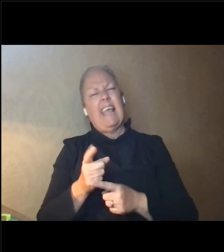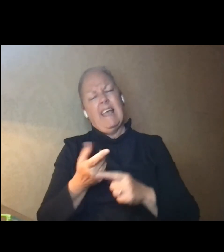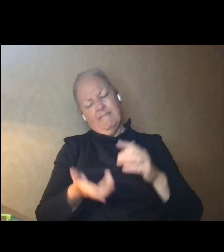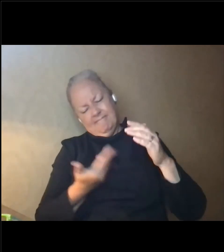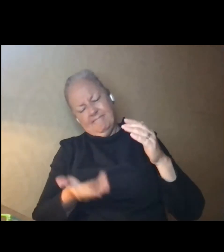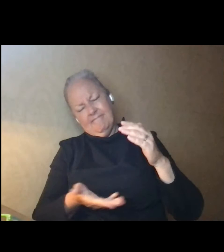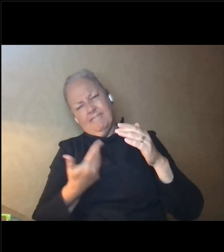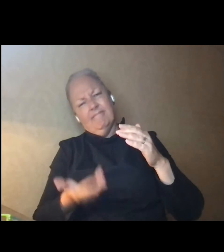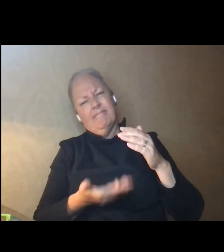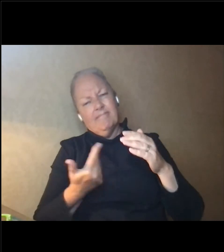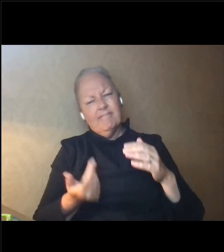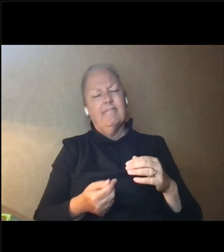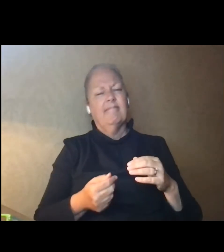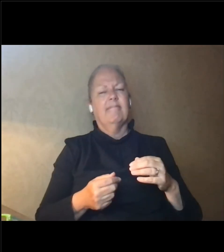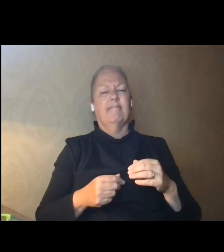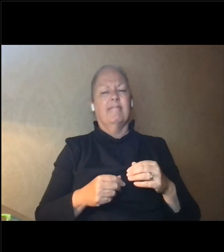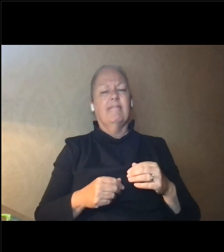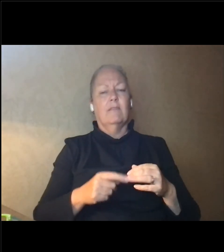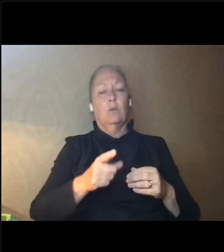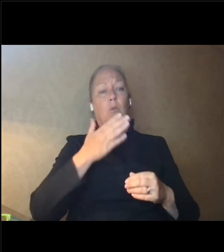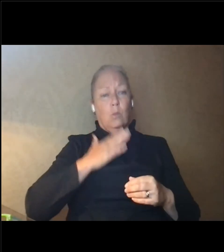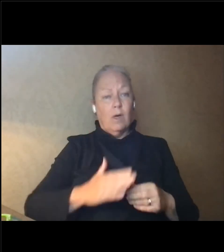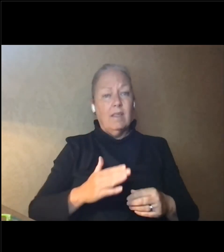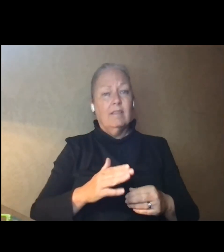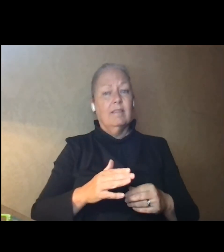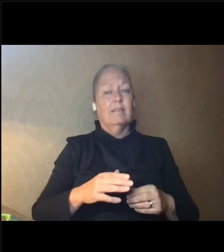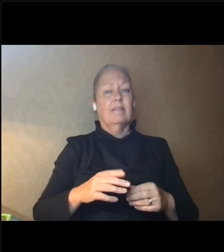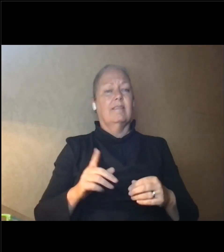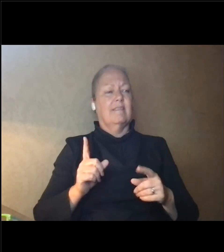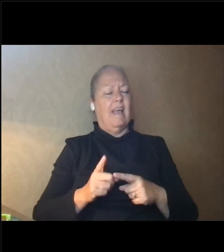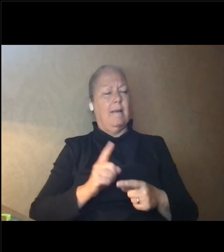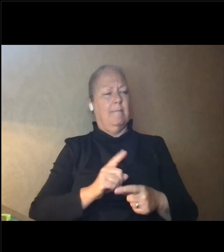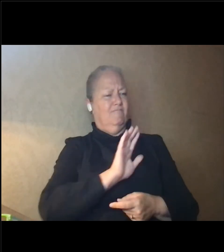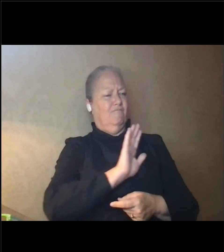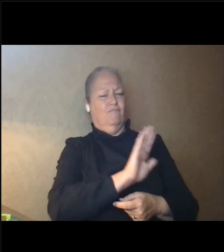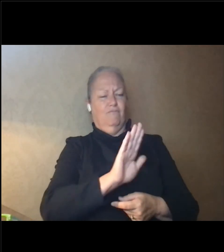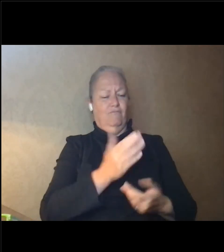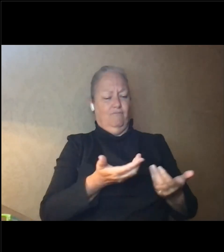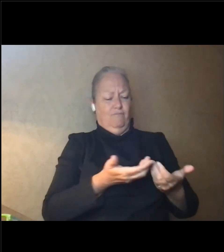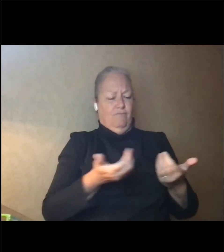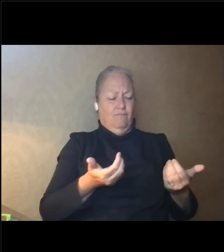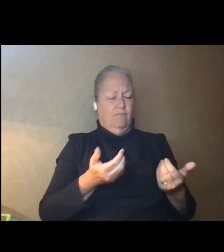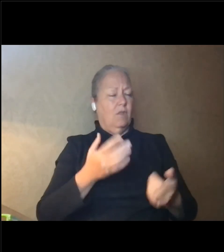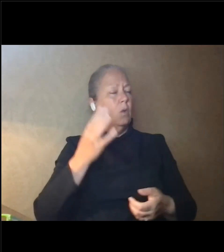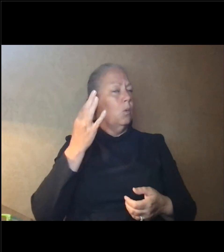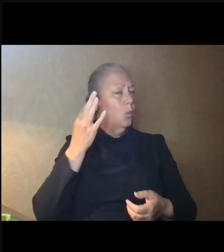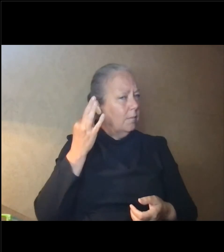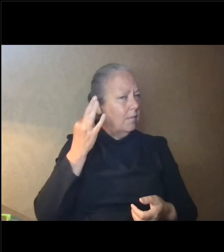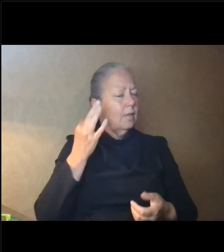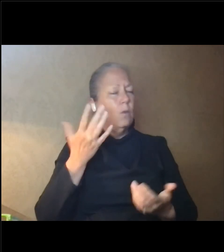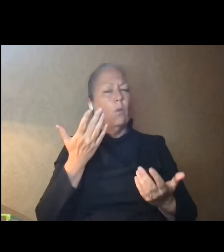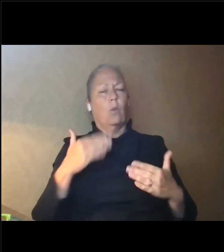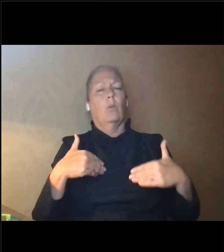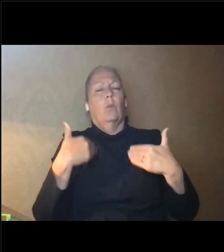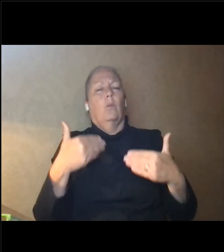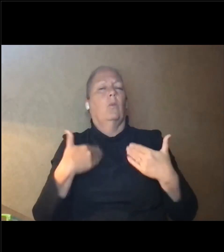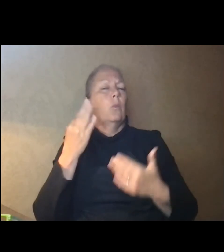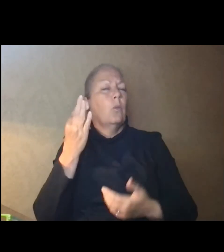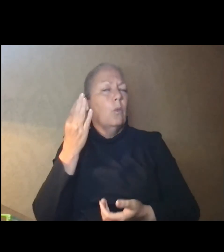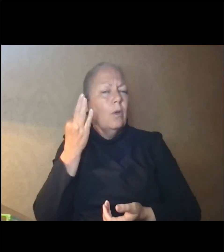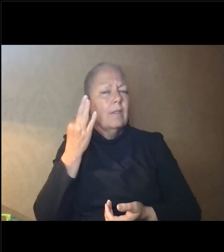gender disaggregated data, looking for the needs of women and girls. So the question is for